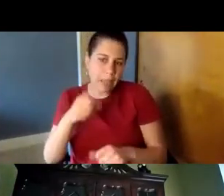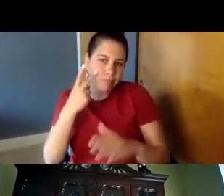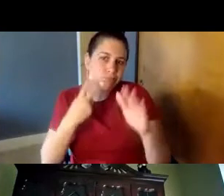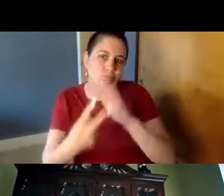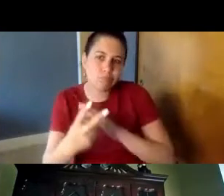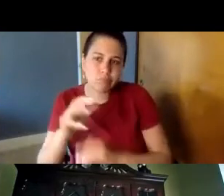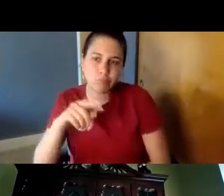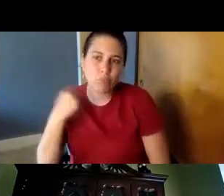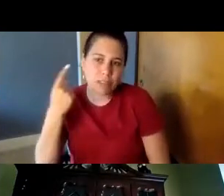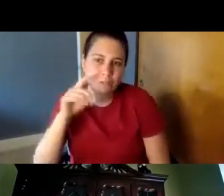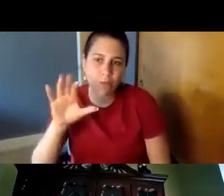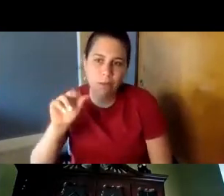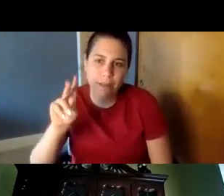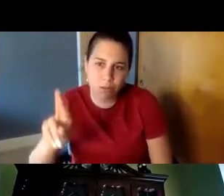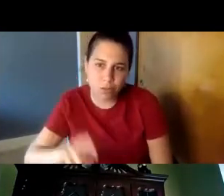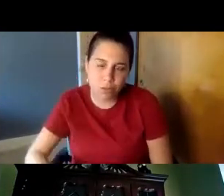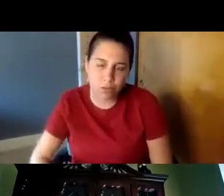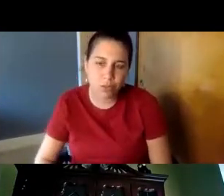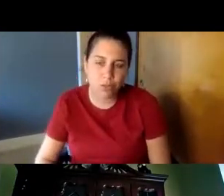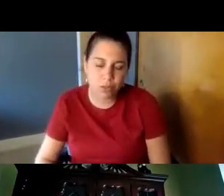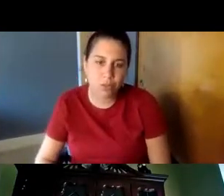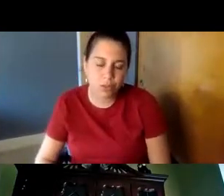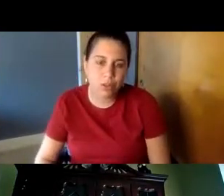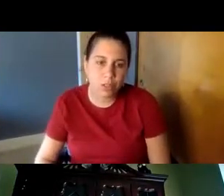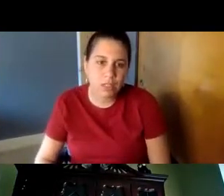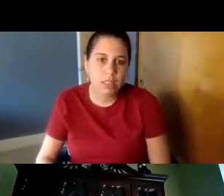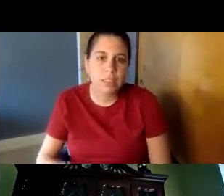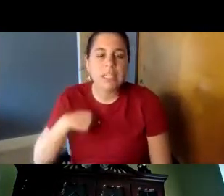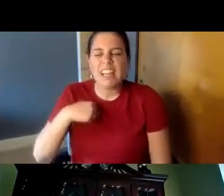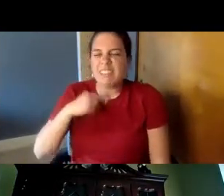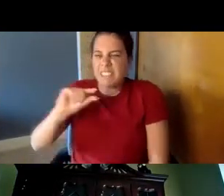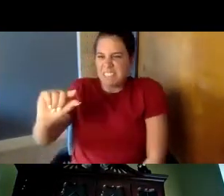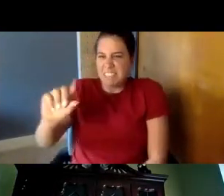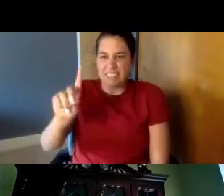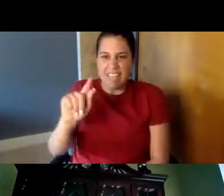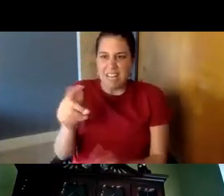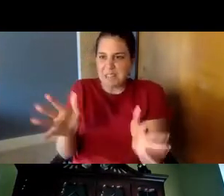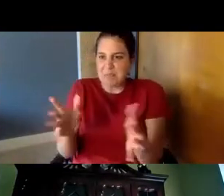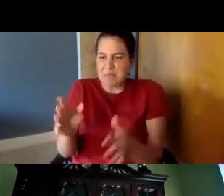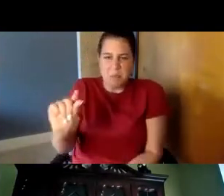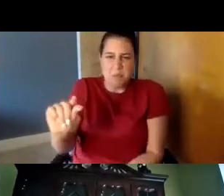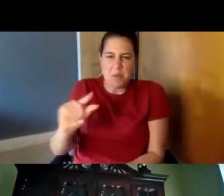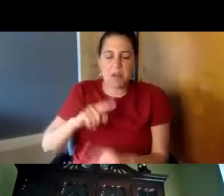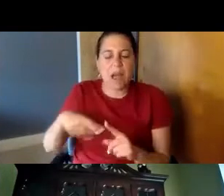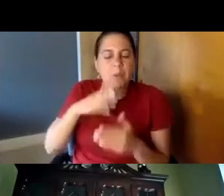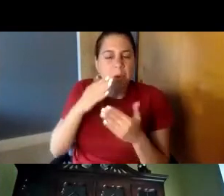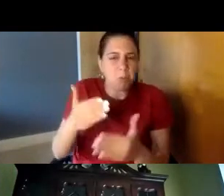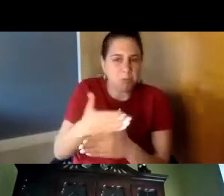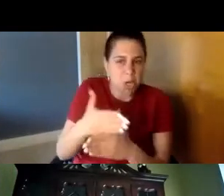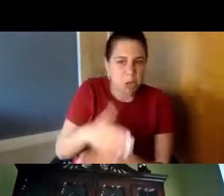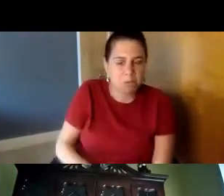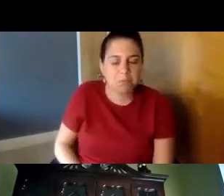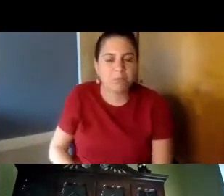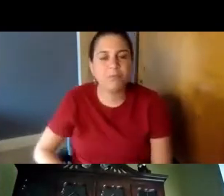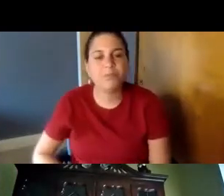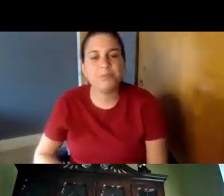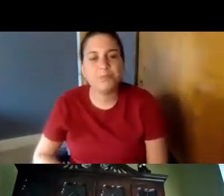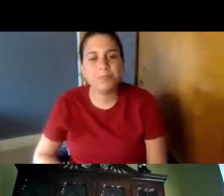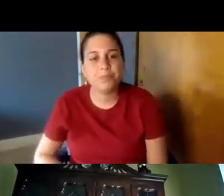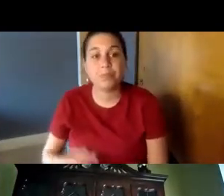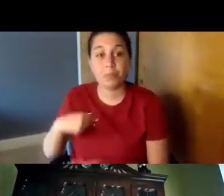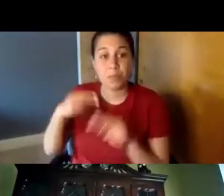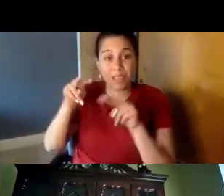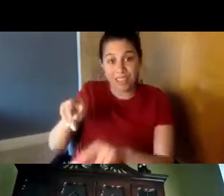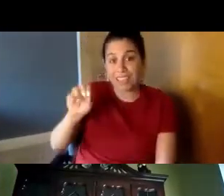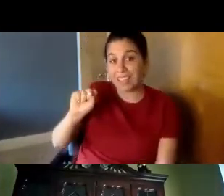We've only dove into these data a little bit, so I'll just share a tiny bit of what we've discovered. We looked at Superfund sites